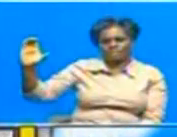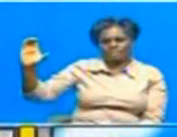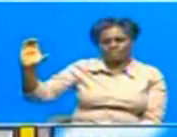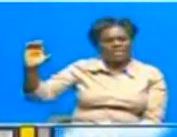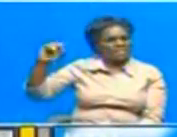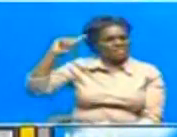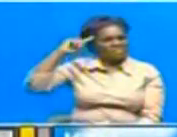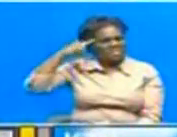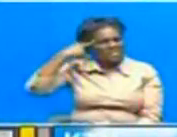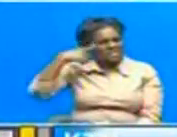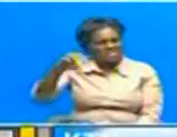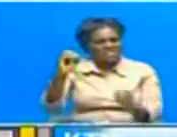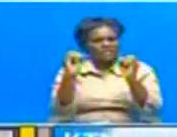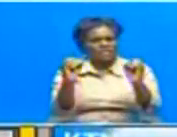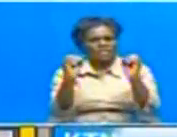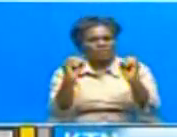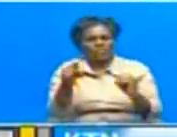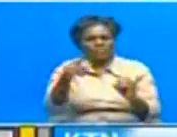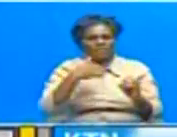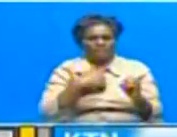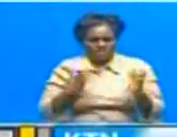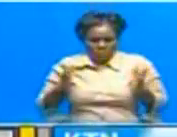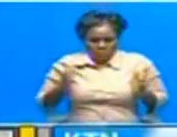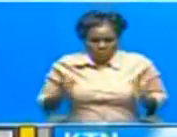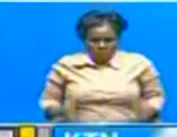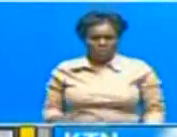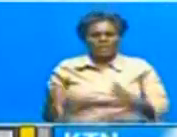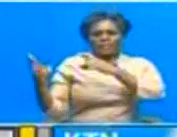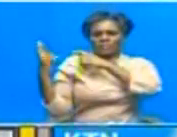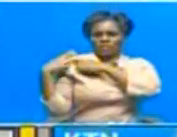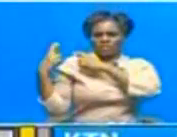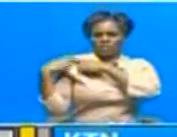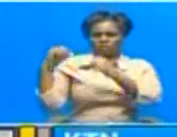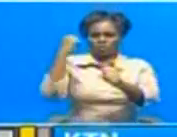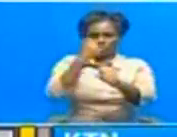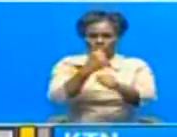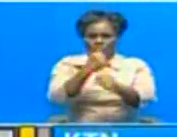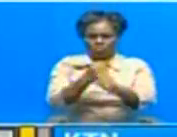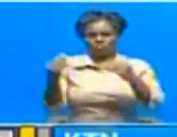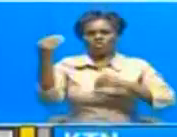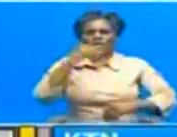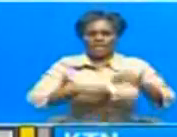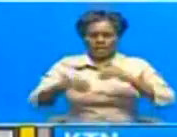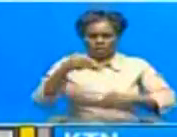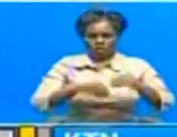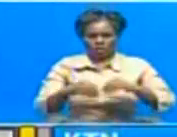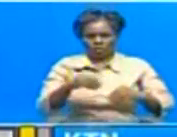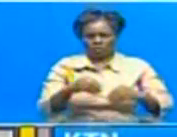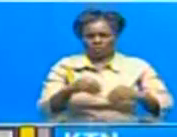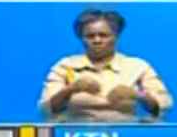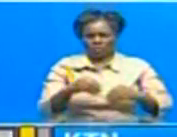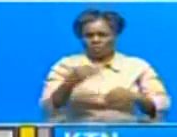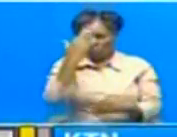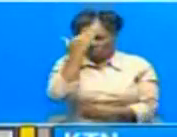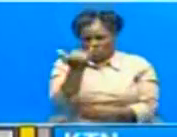They don't think that they have the moral mandate to do an election, given